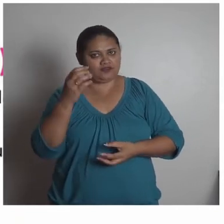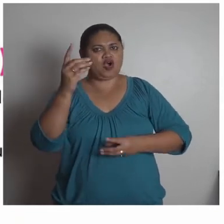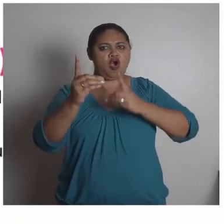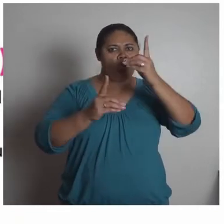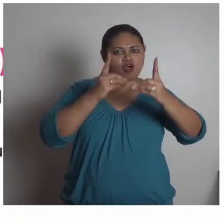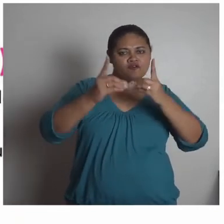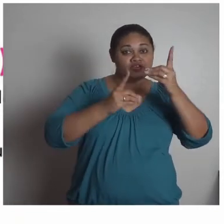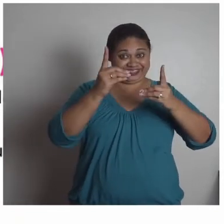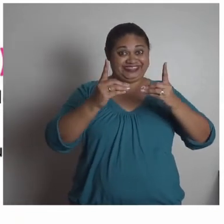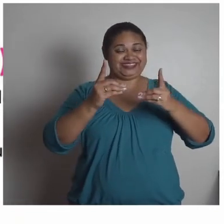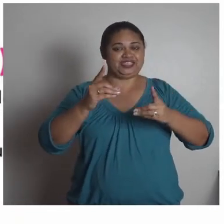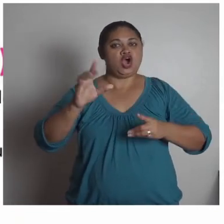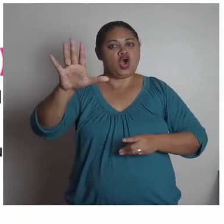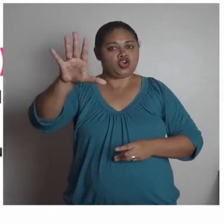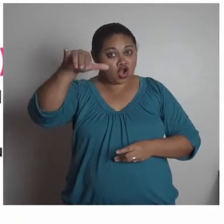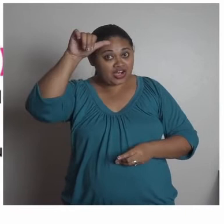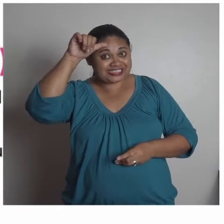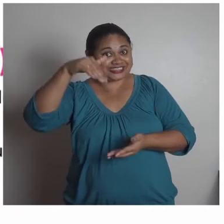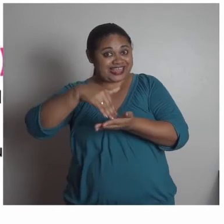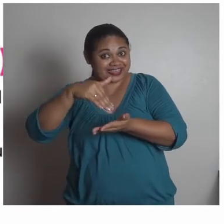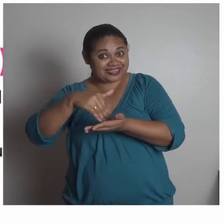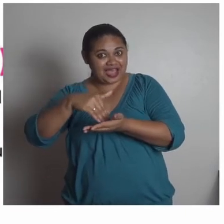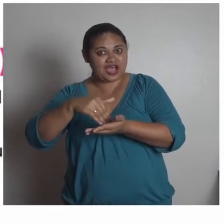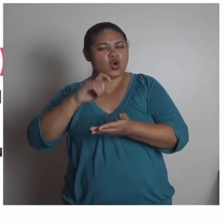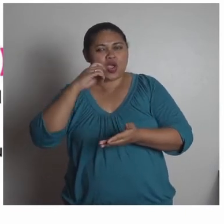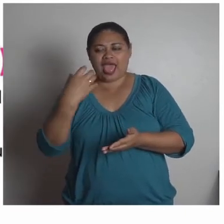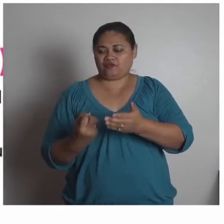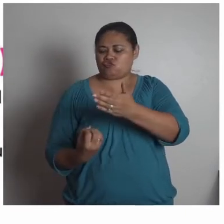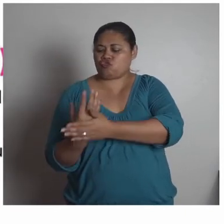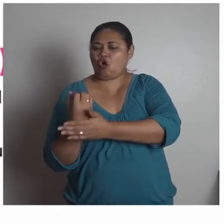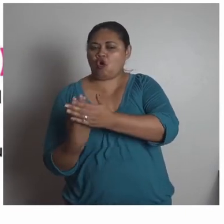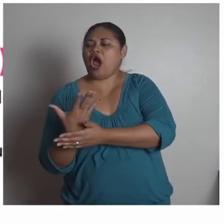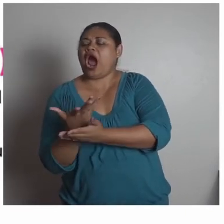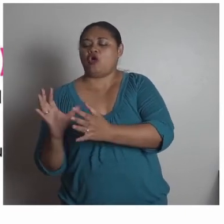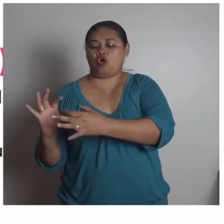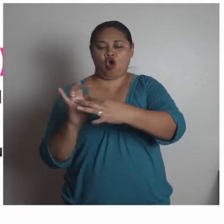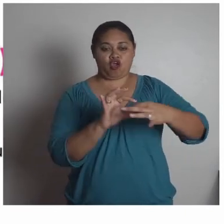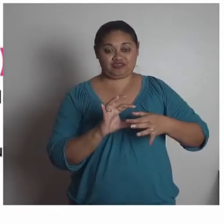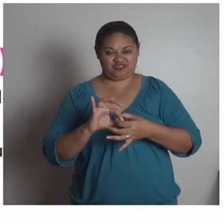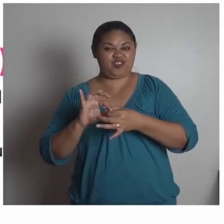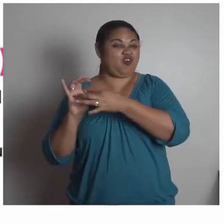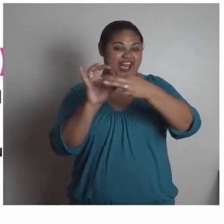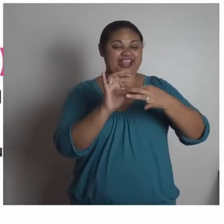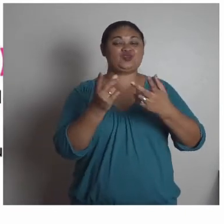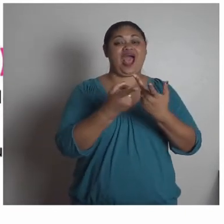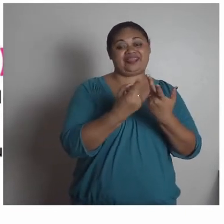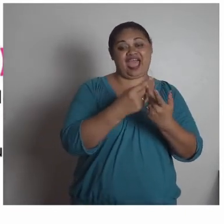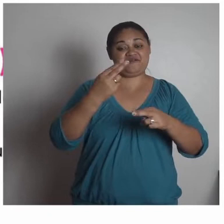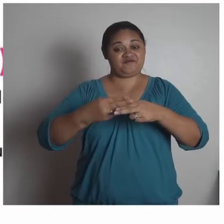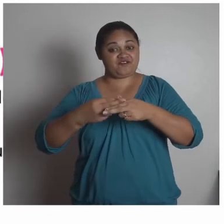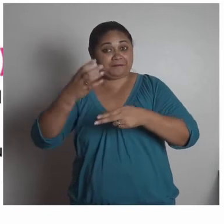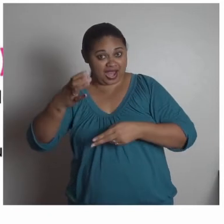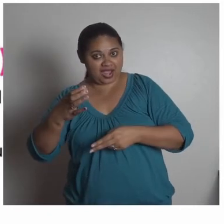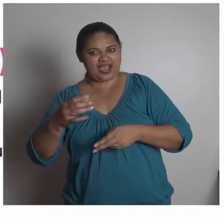And it'll have conference and knowledge center, a greenhouse and a nursery to grow some of those seeds and to make those connections